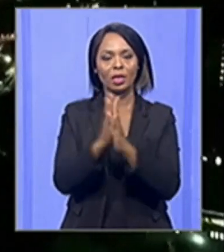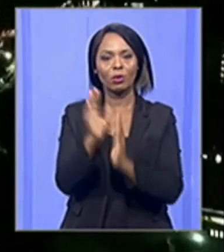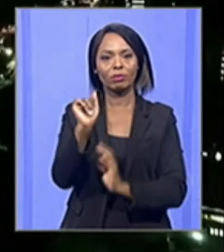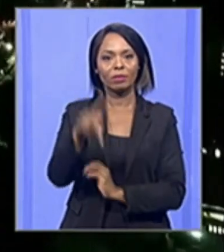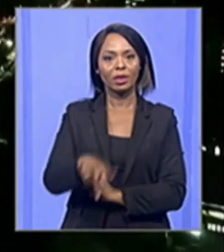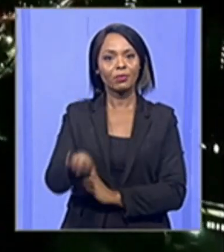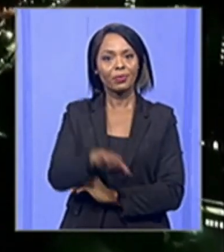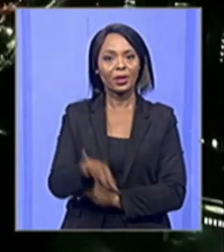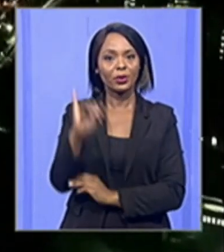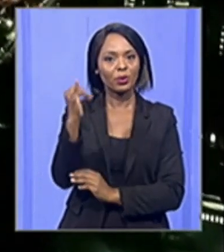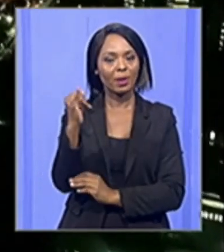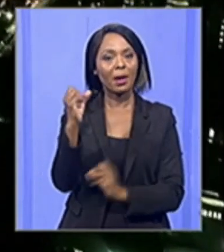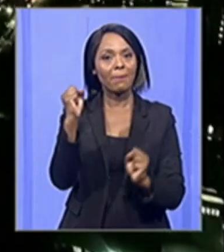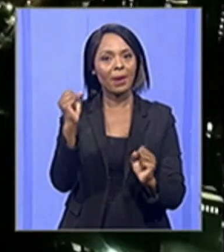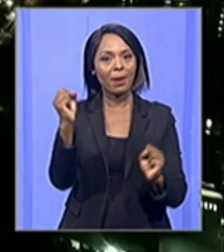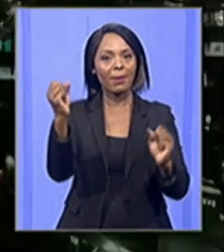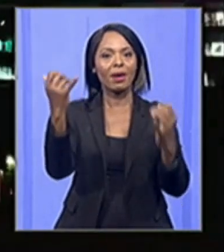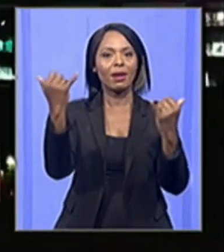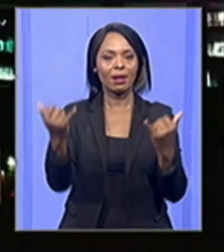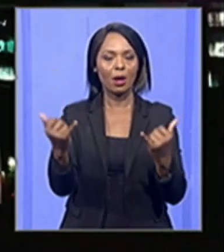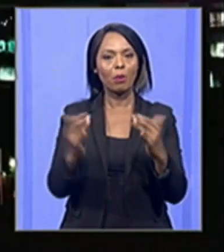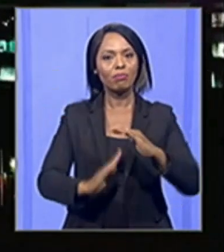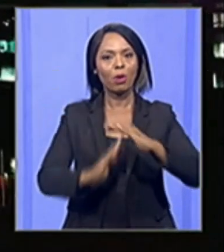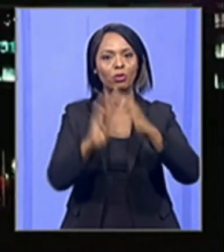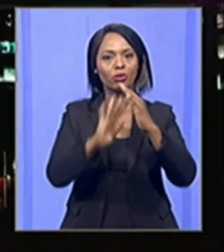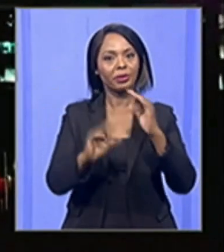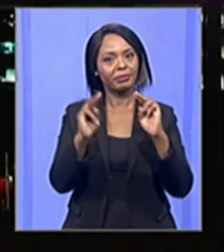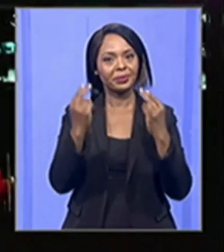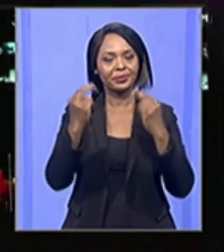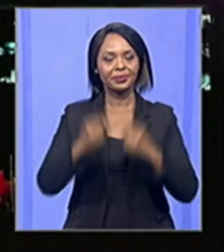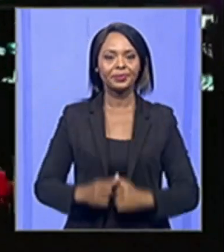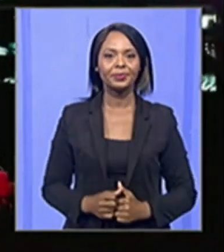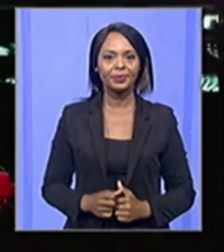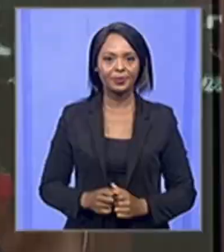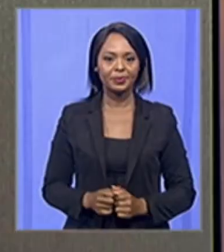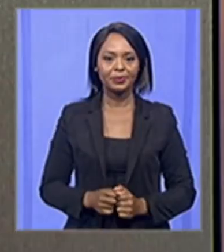Johannesburg. Re thoma ka tšeo di tantšego šedi letšatšing la lekgono.